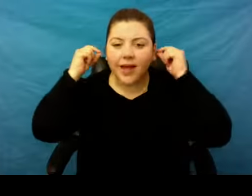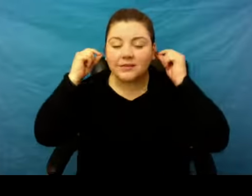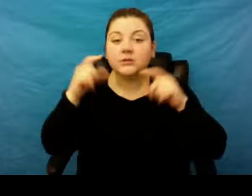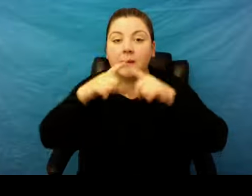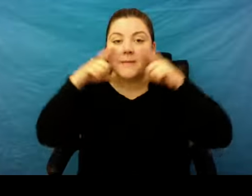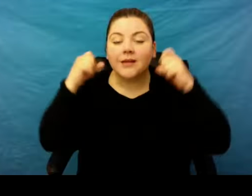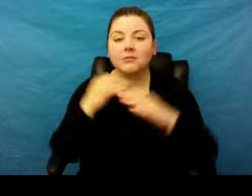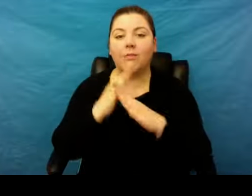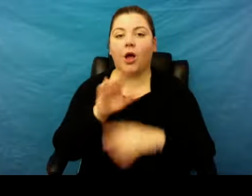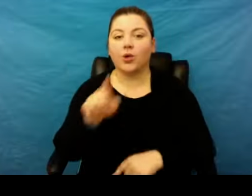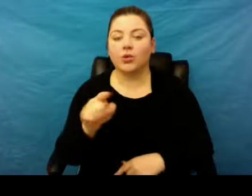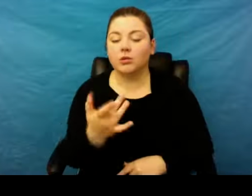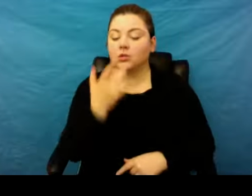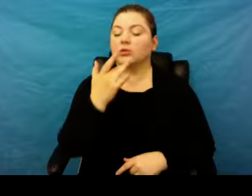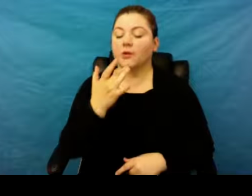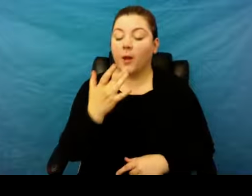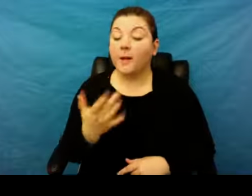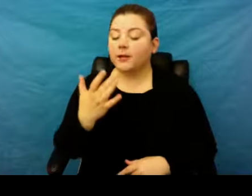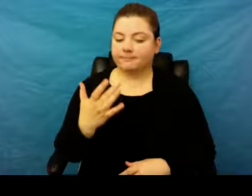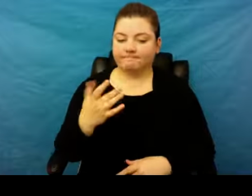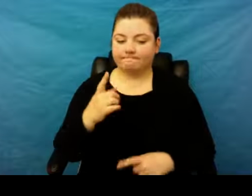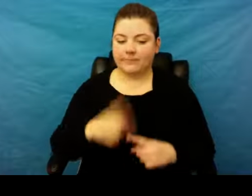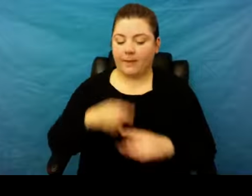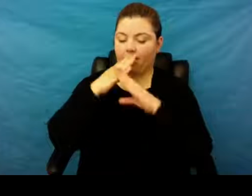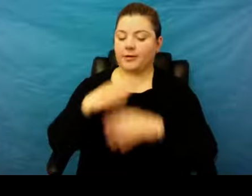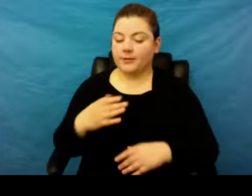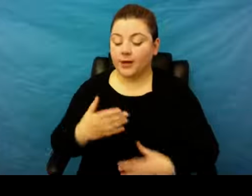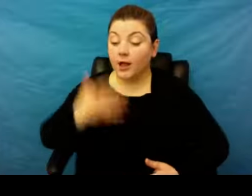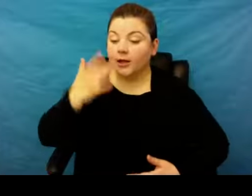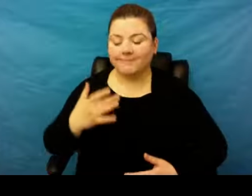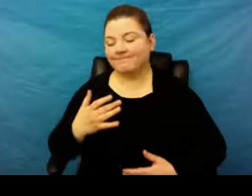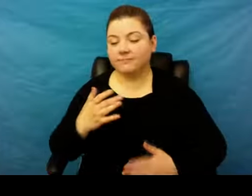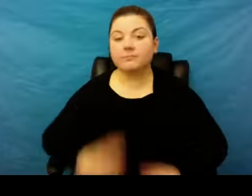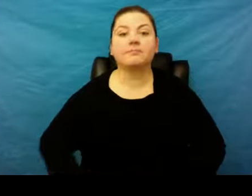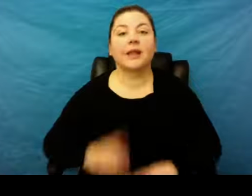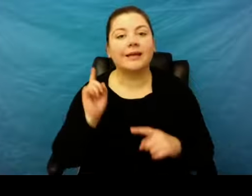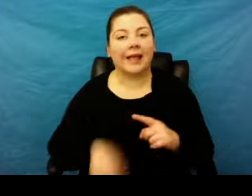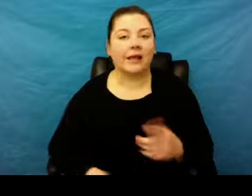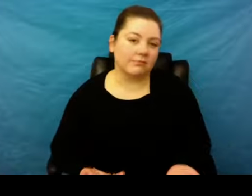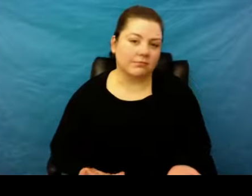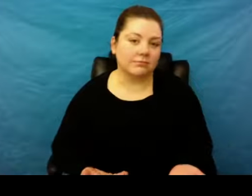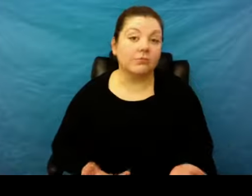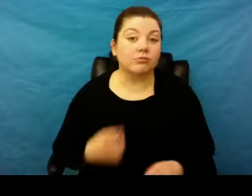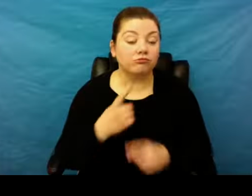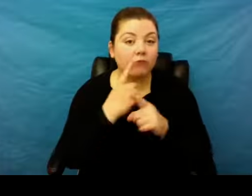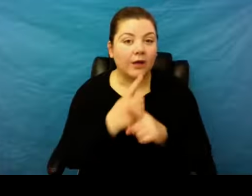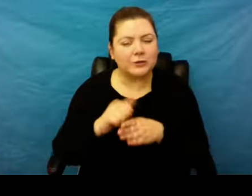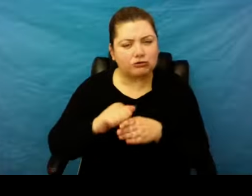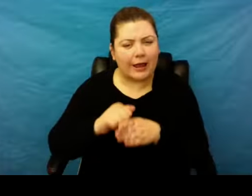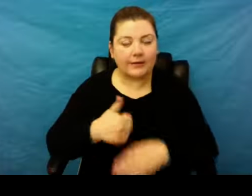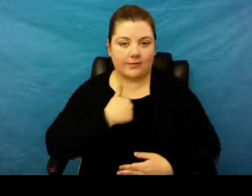face. And so what I would recommend is now when you're leaving your house is to wear a